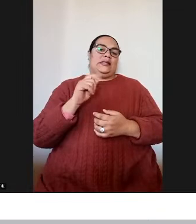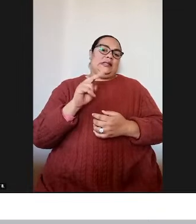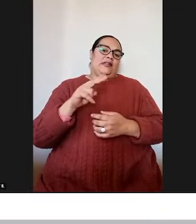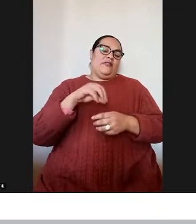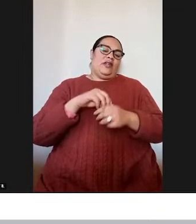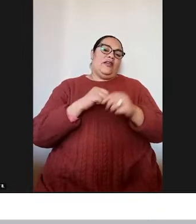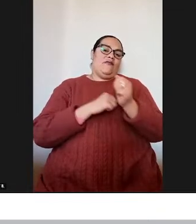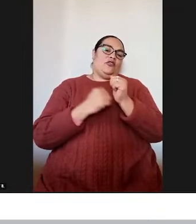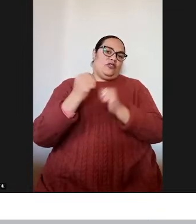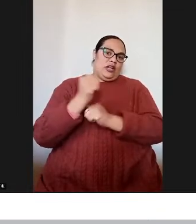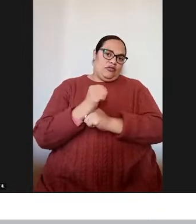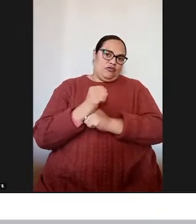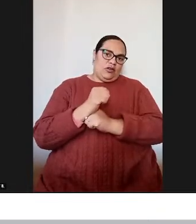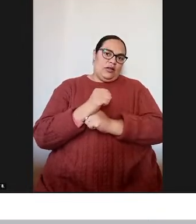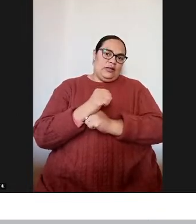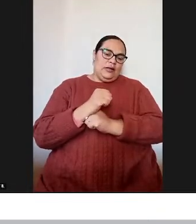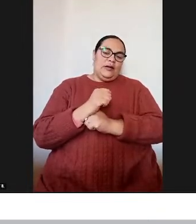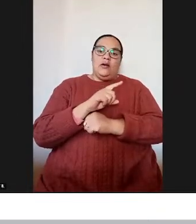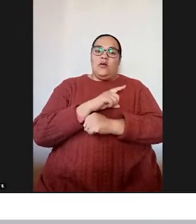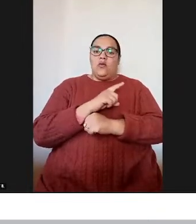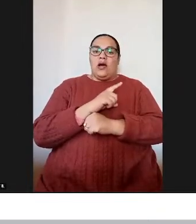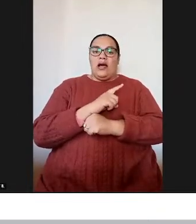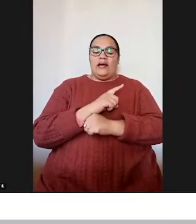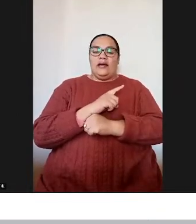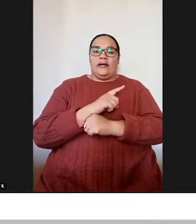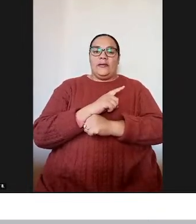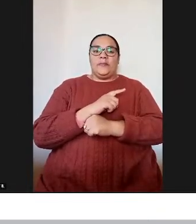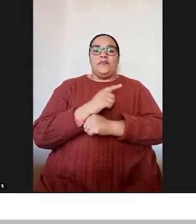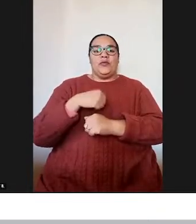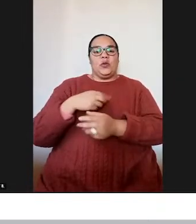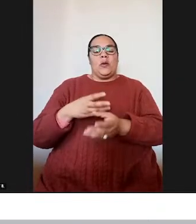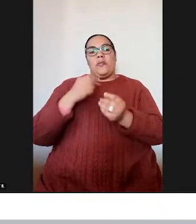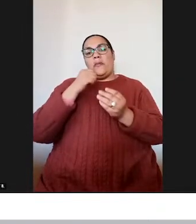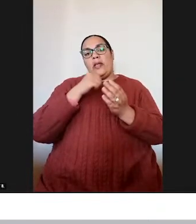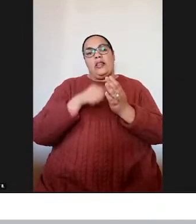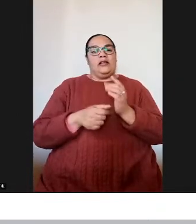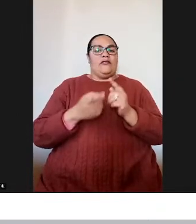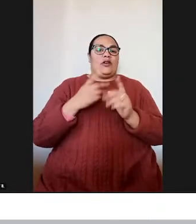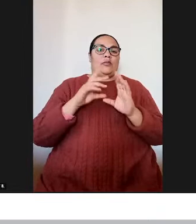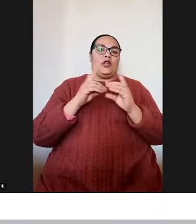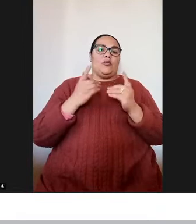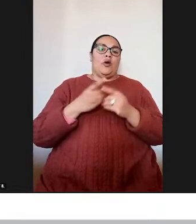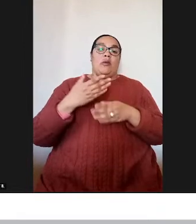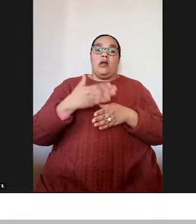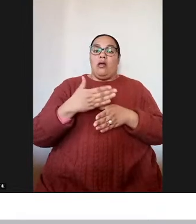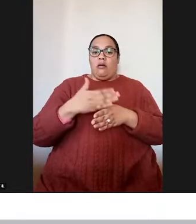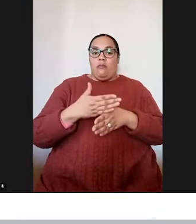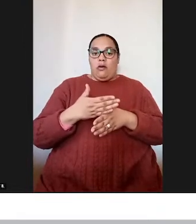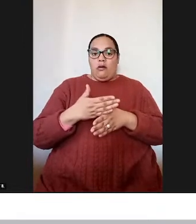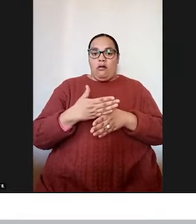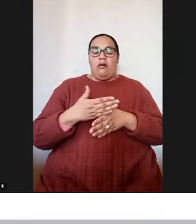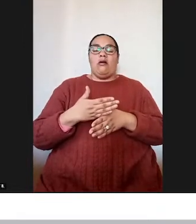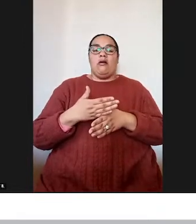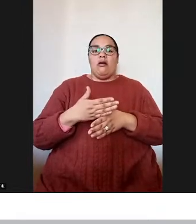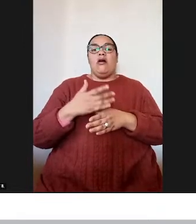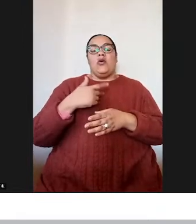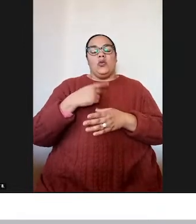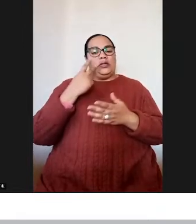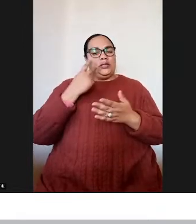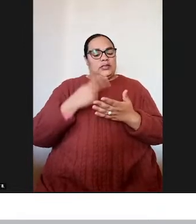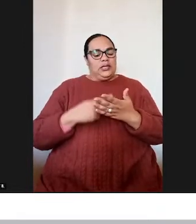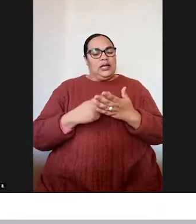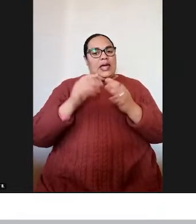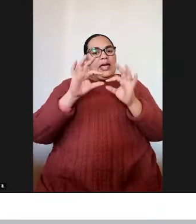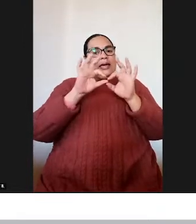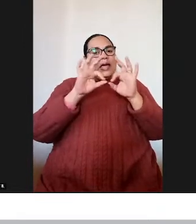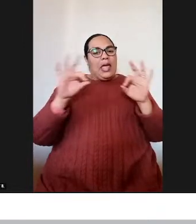infrastructure because as we have received a letter from Department of Labour, we noticed that cabling and all